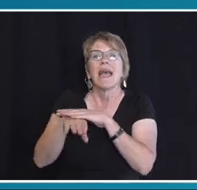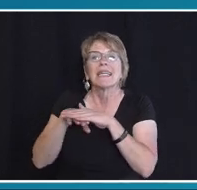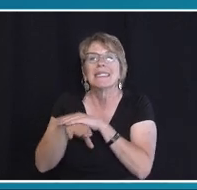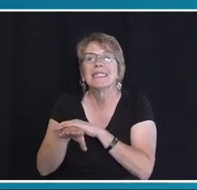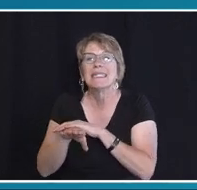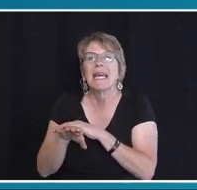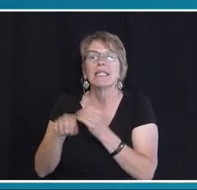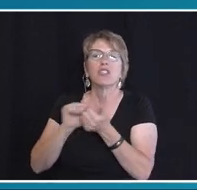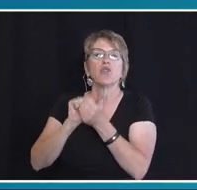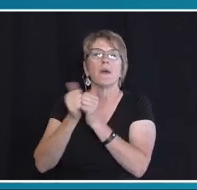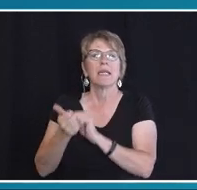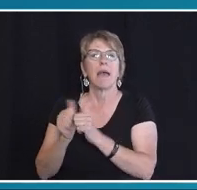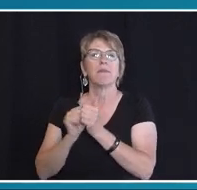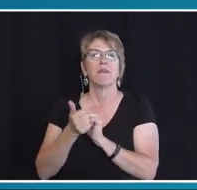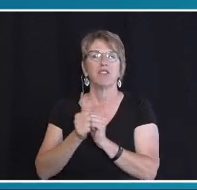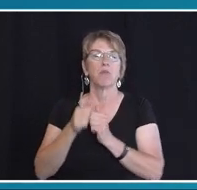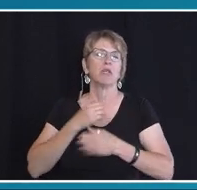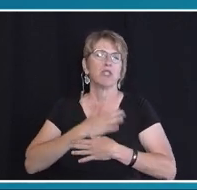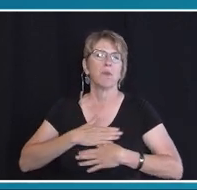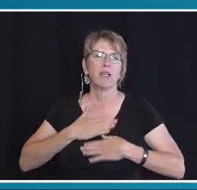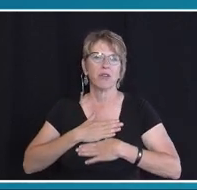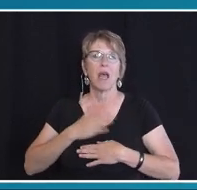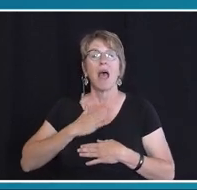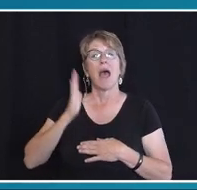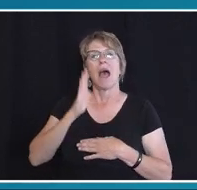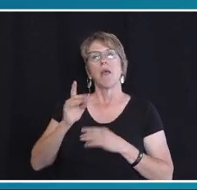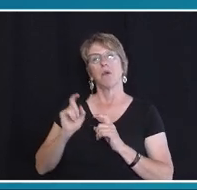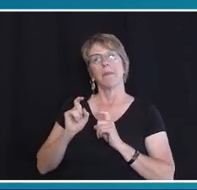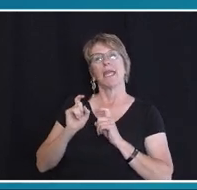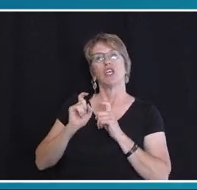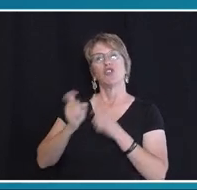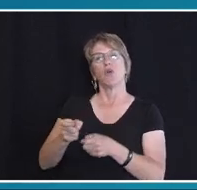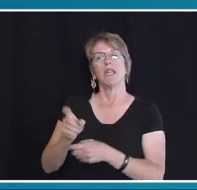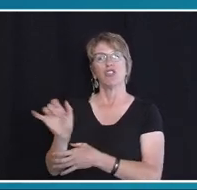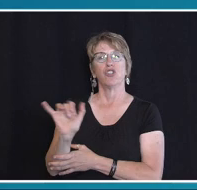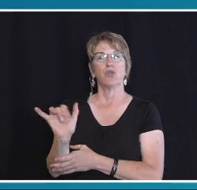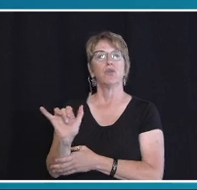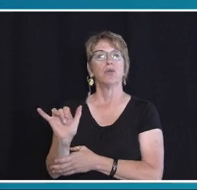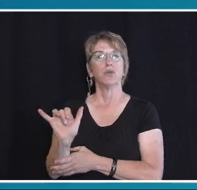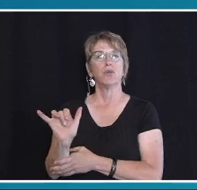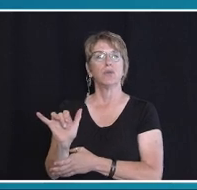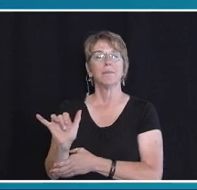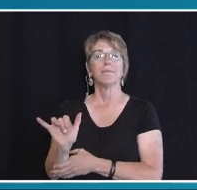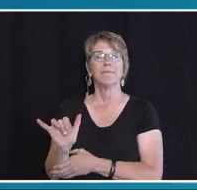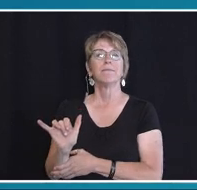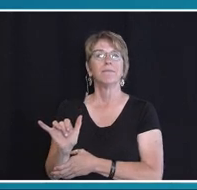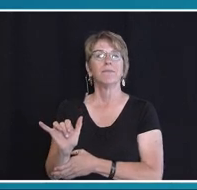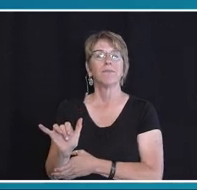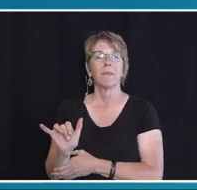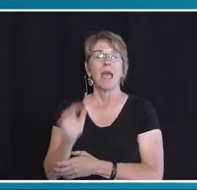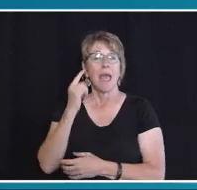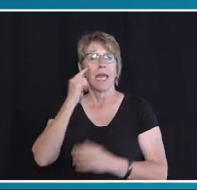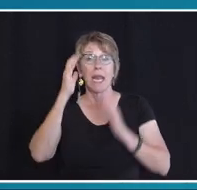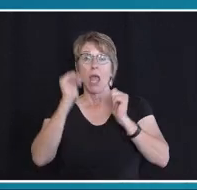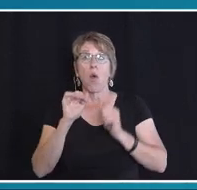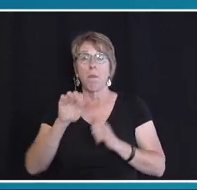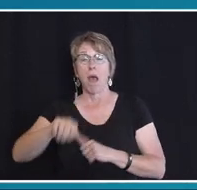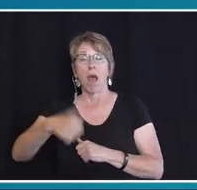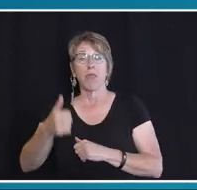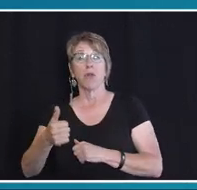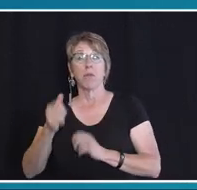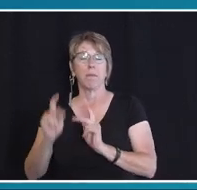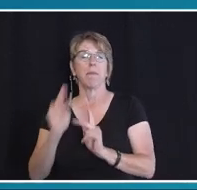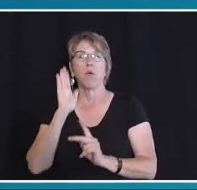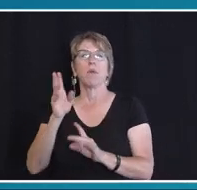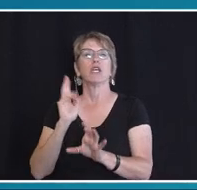adaptive sports and recreational activities, I personally am going to be making a donation to this year's Celebration of Courage. And I hope everyone watching